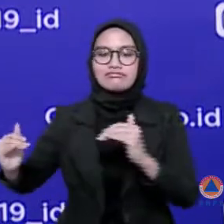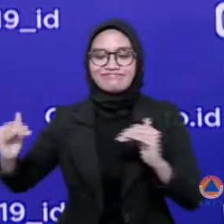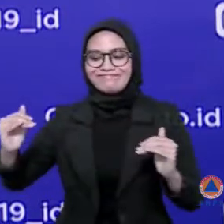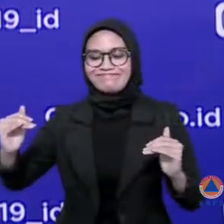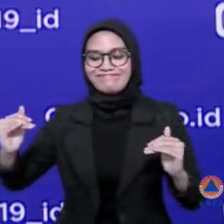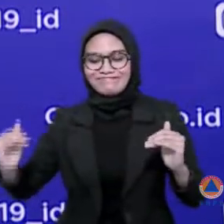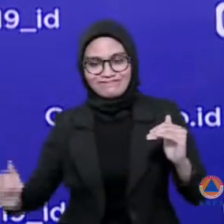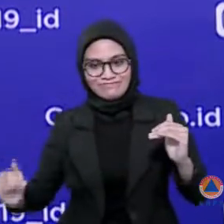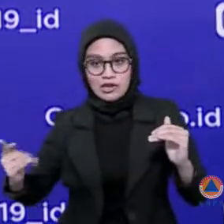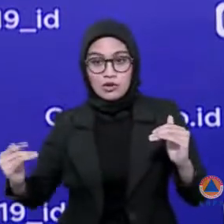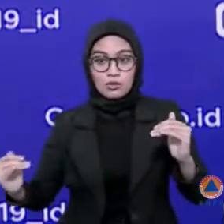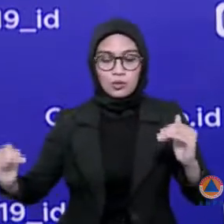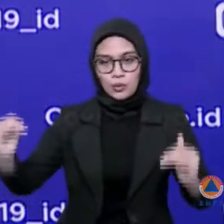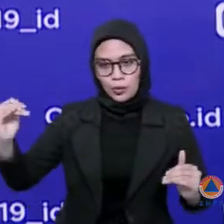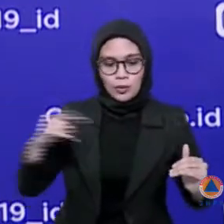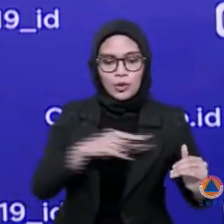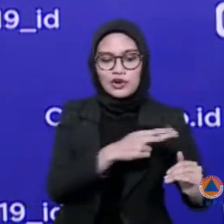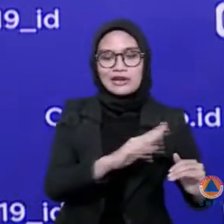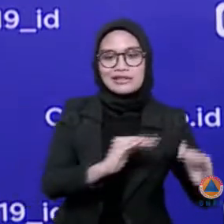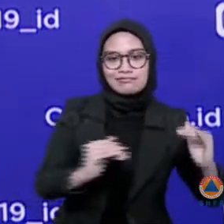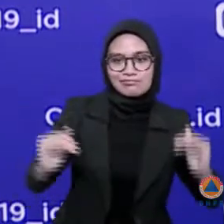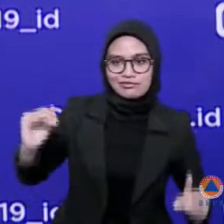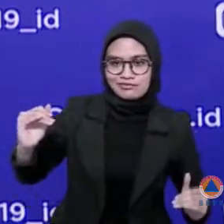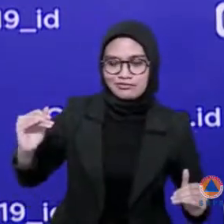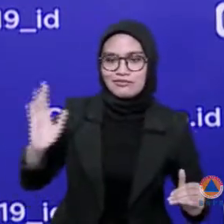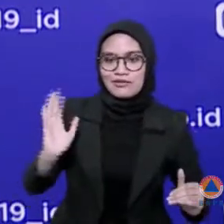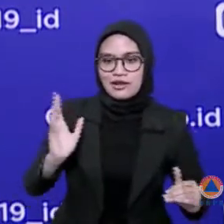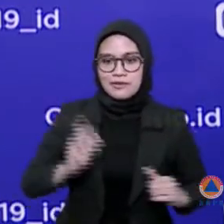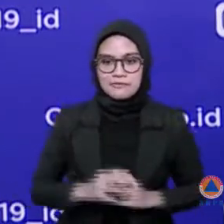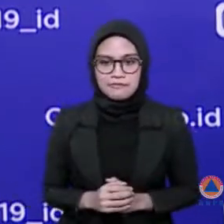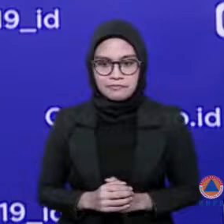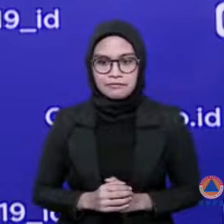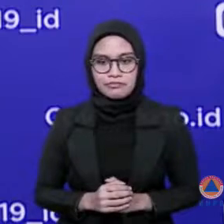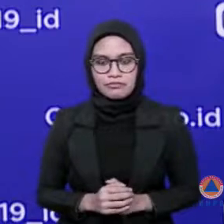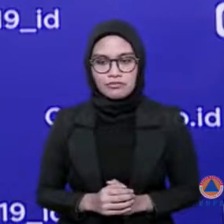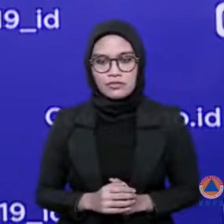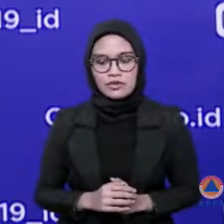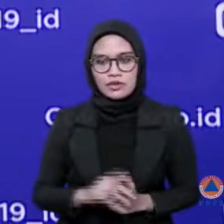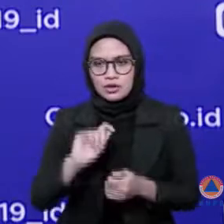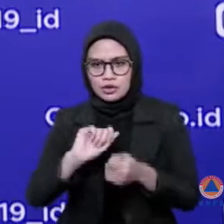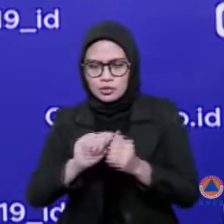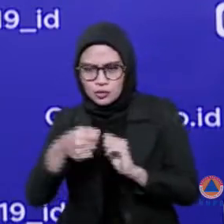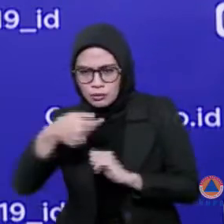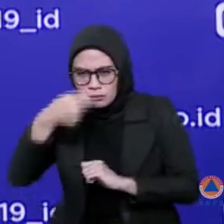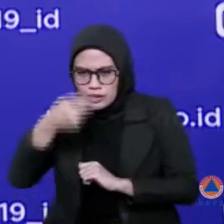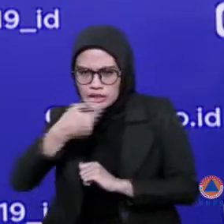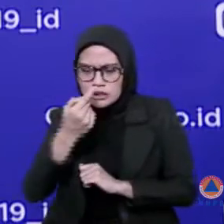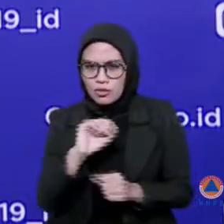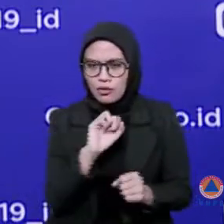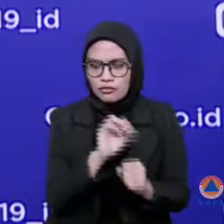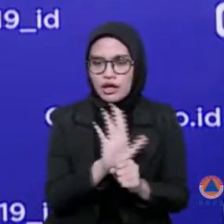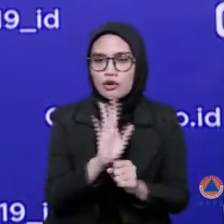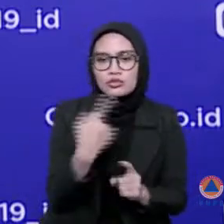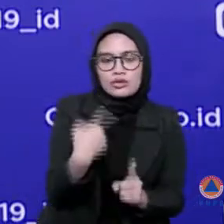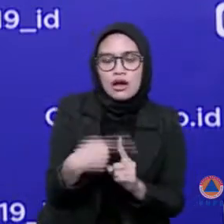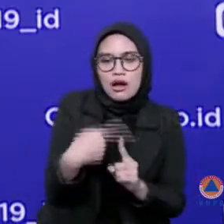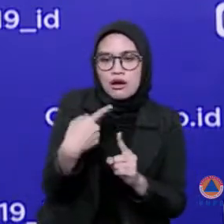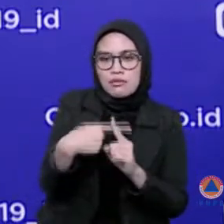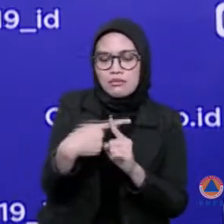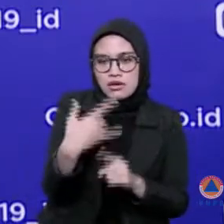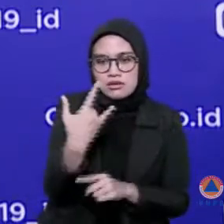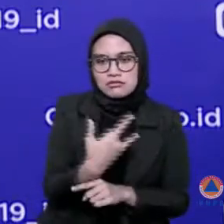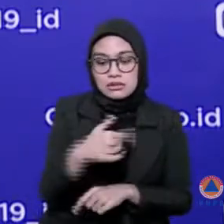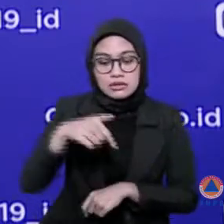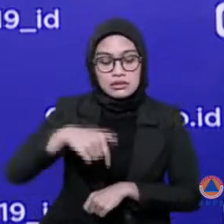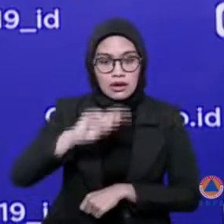7.93%. The COVID-19 test will continue to be improved. More than 1.3